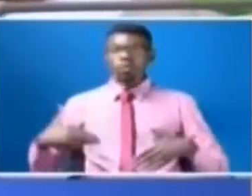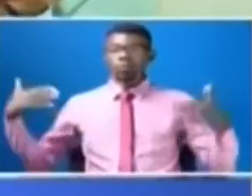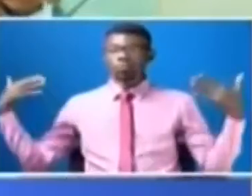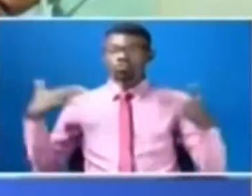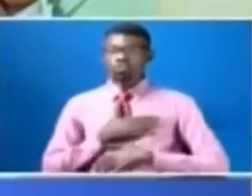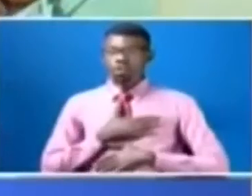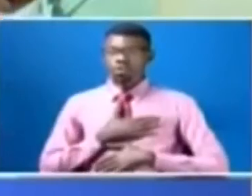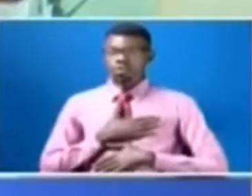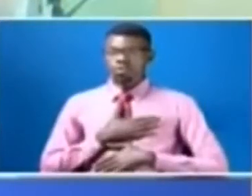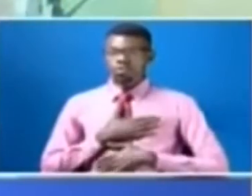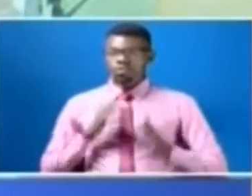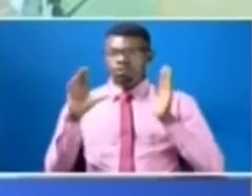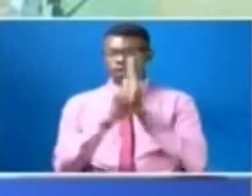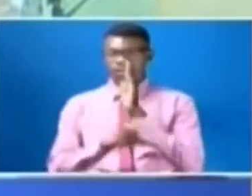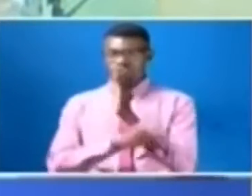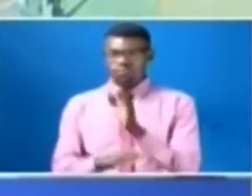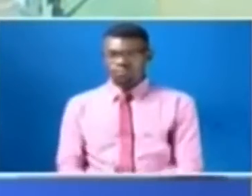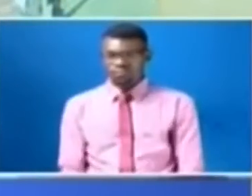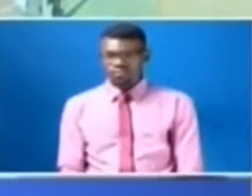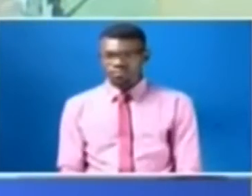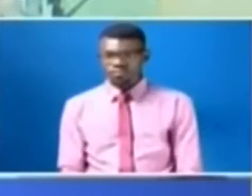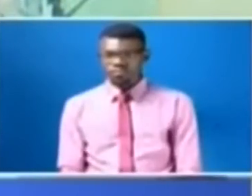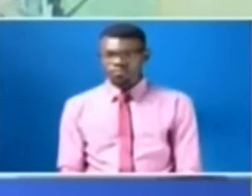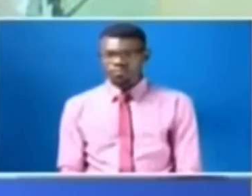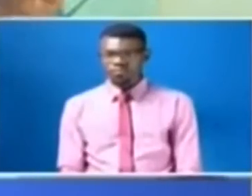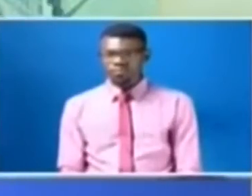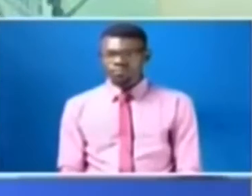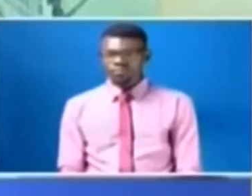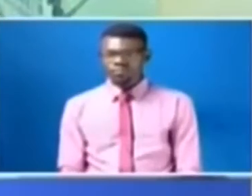nation. How are we supposed to do that? Maybe it depends on the settings of your